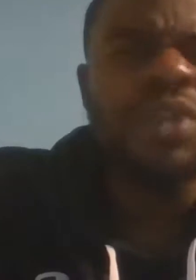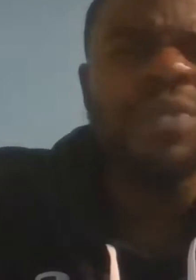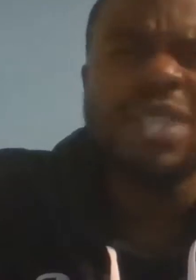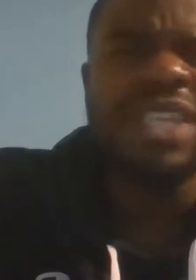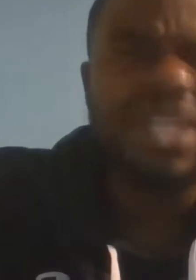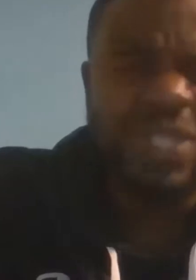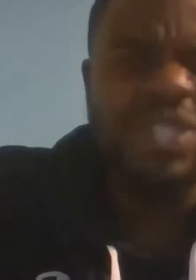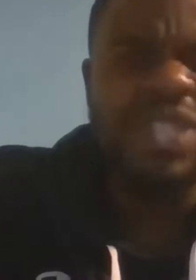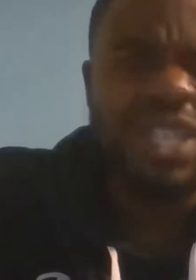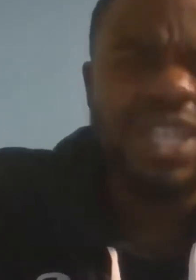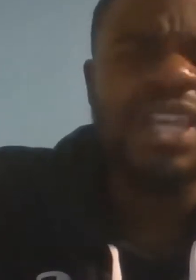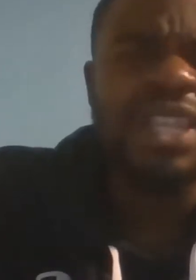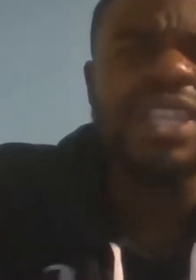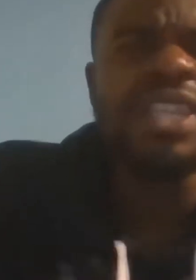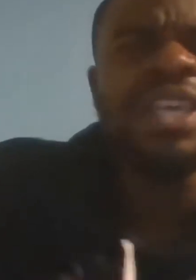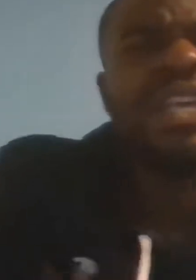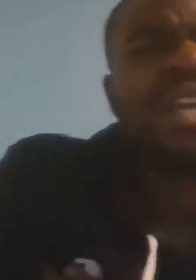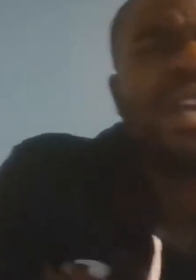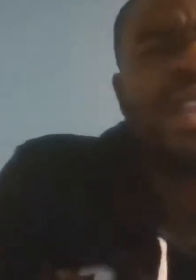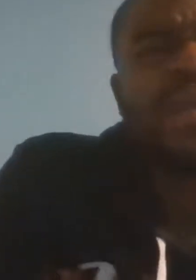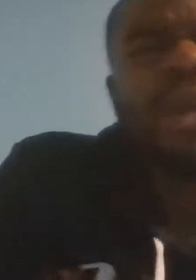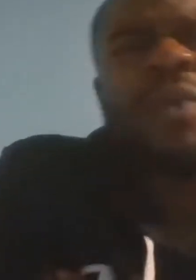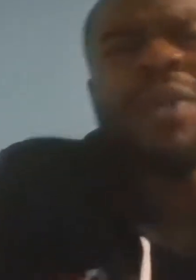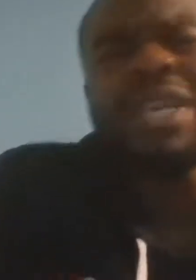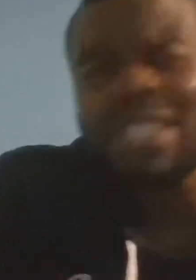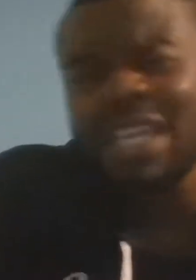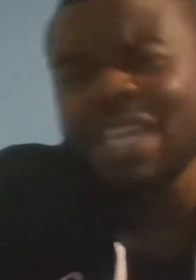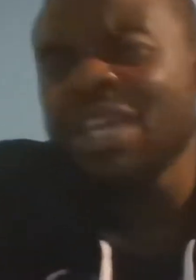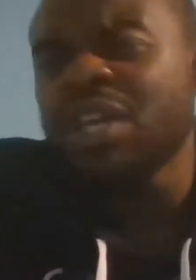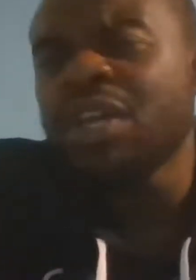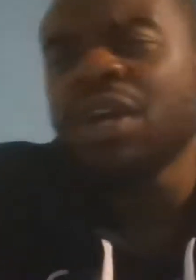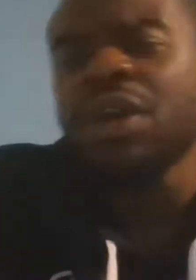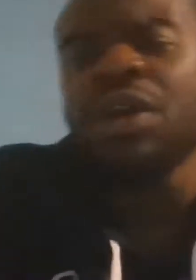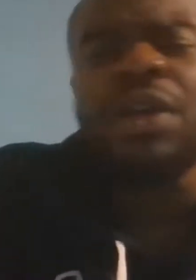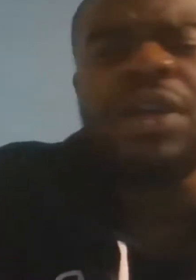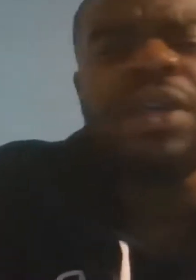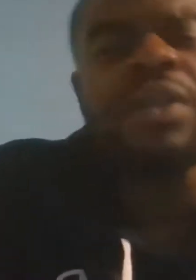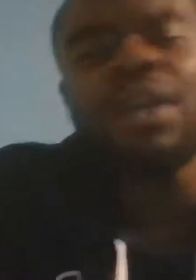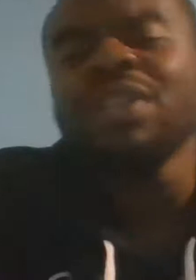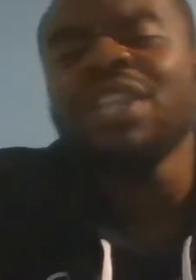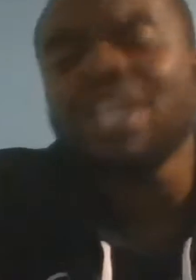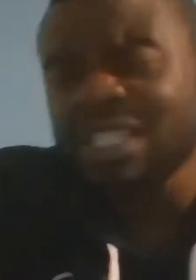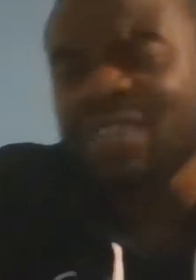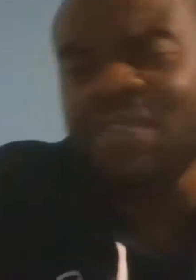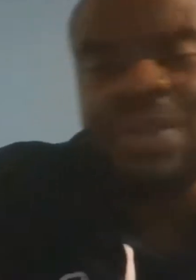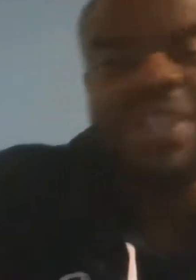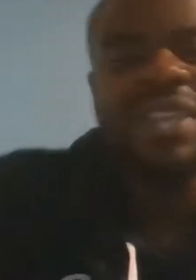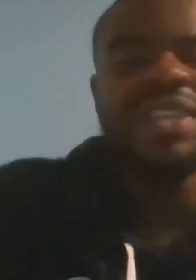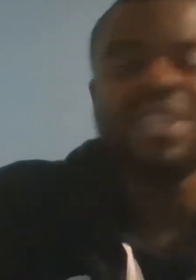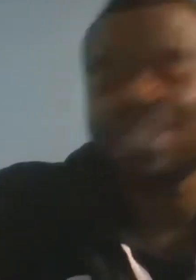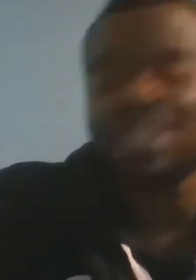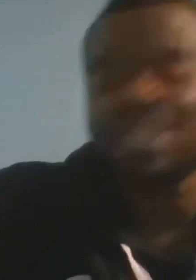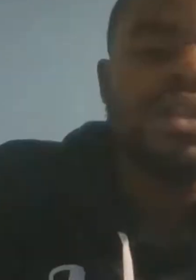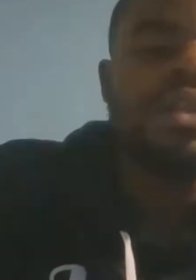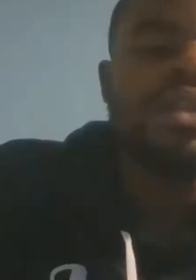Everyone will come and dance, and I might say, "Oh, come and dance,